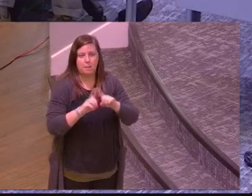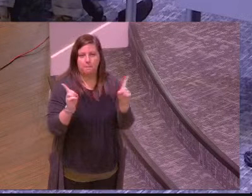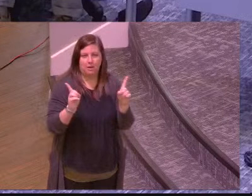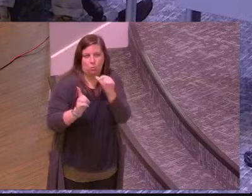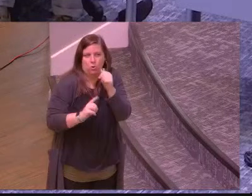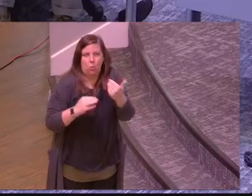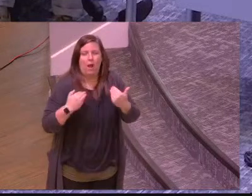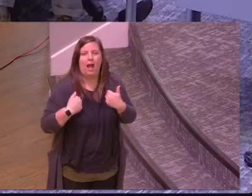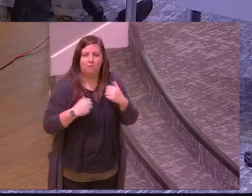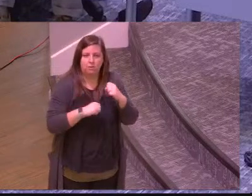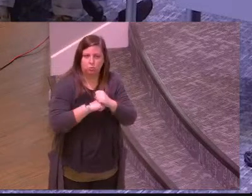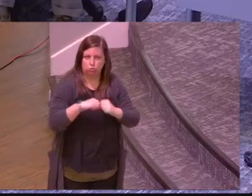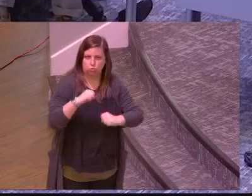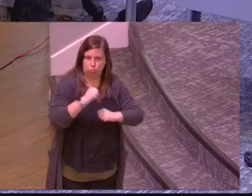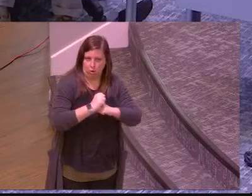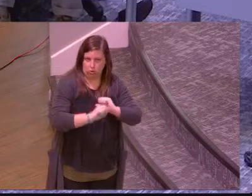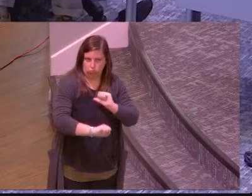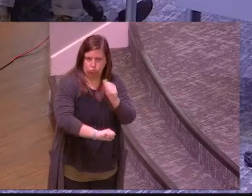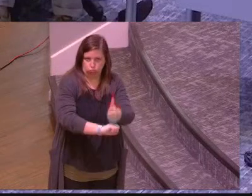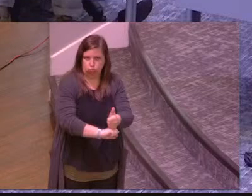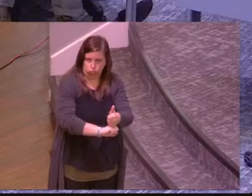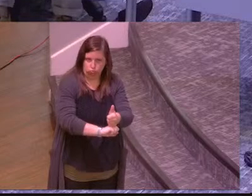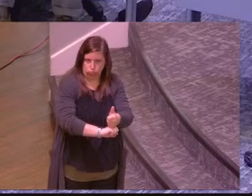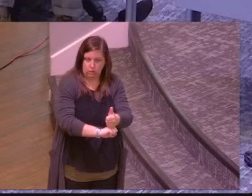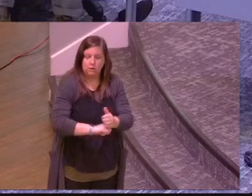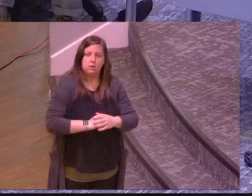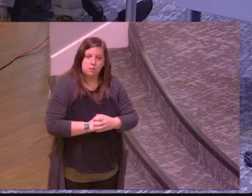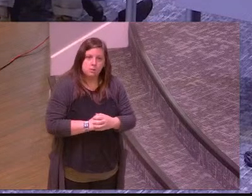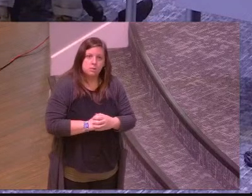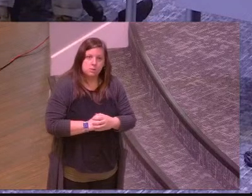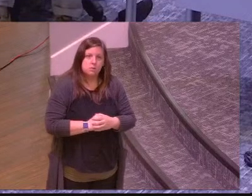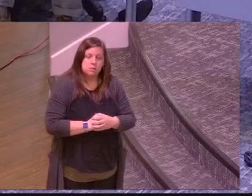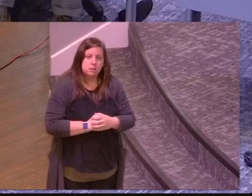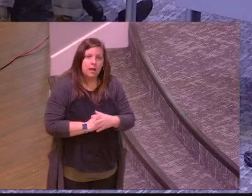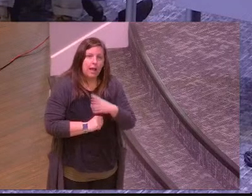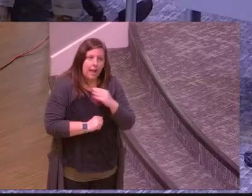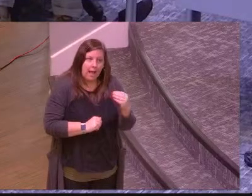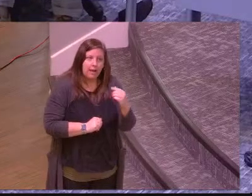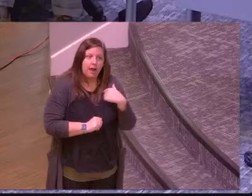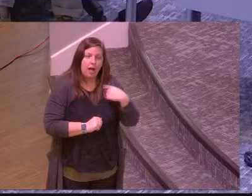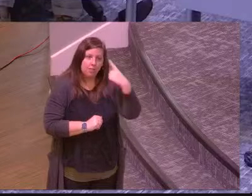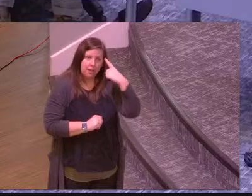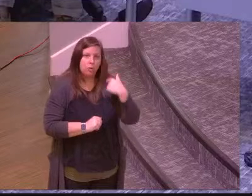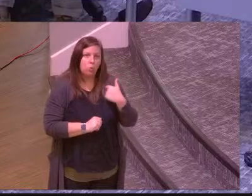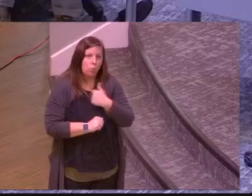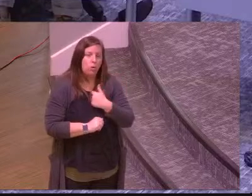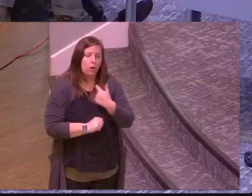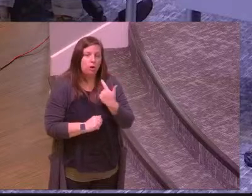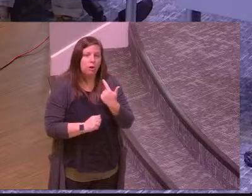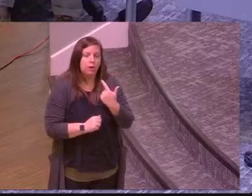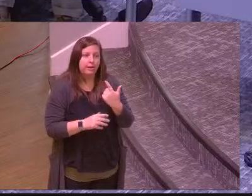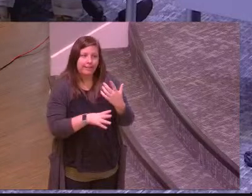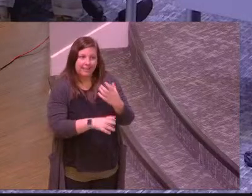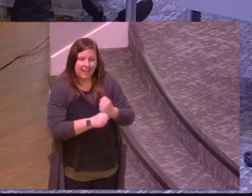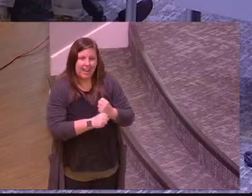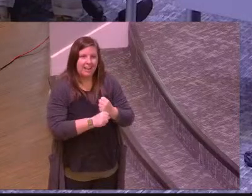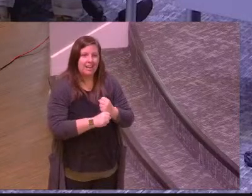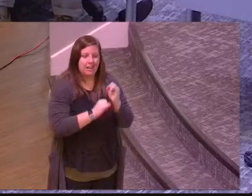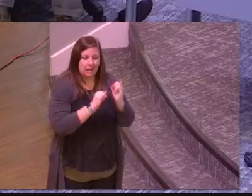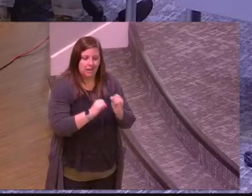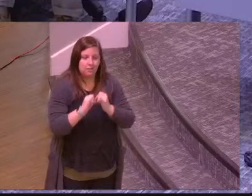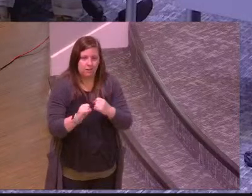And I think we're getting individual inputs, but I don't think we're getting